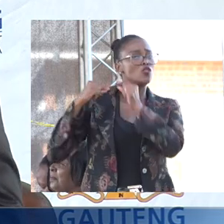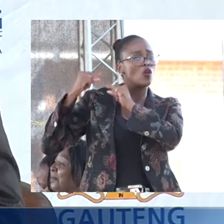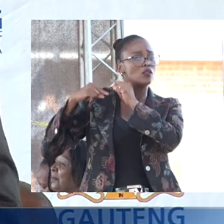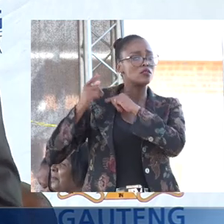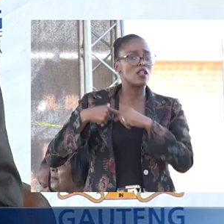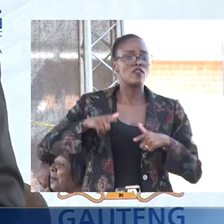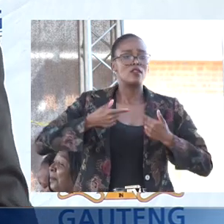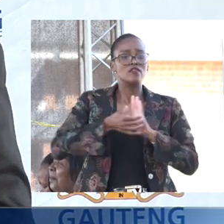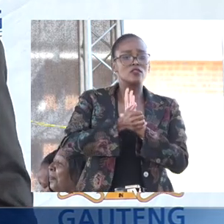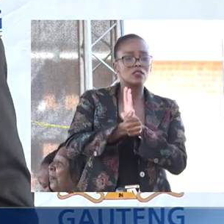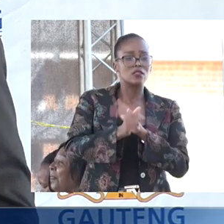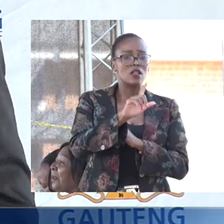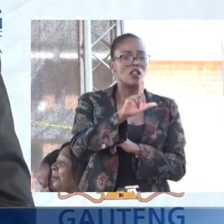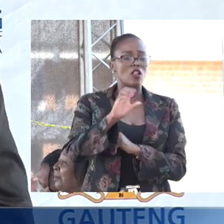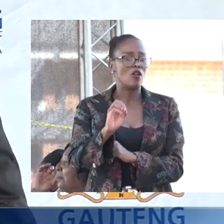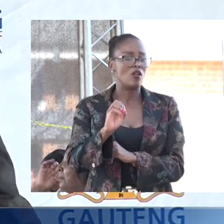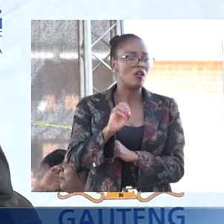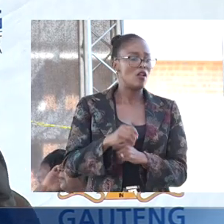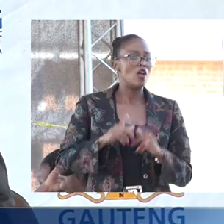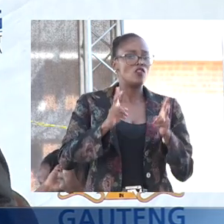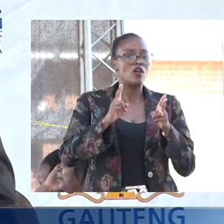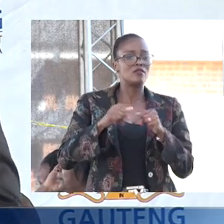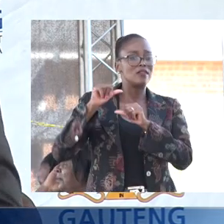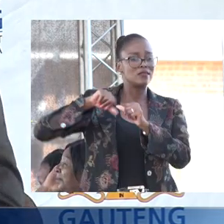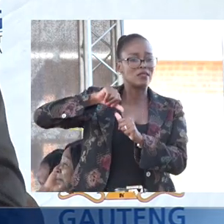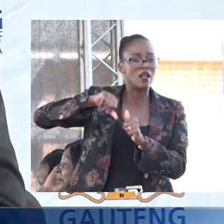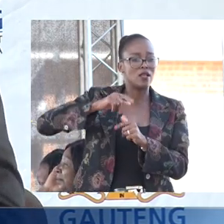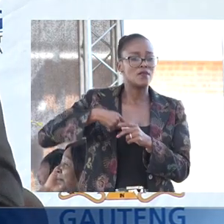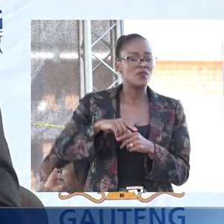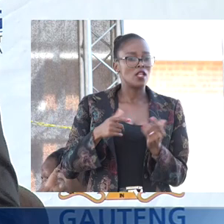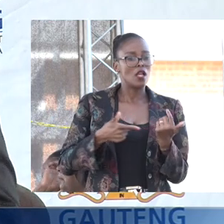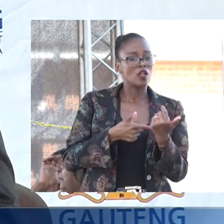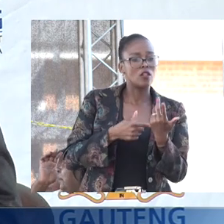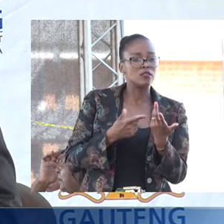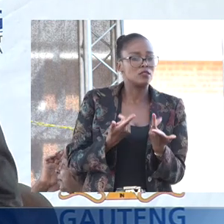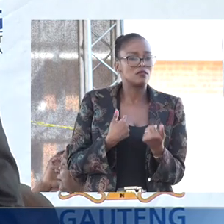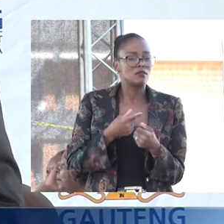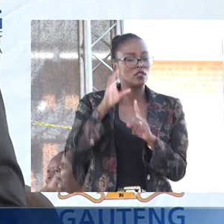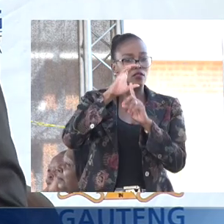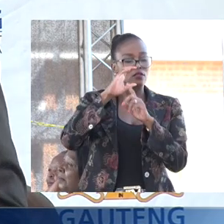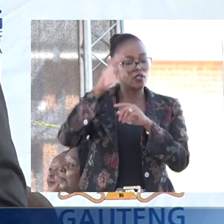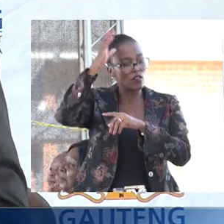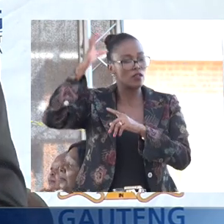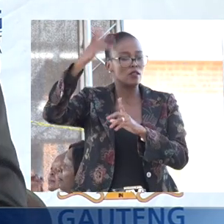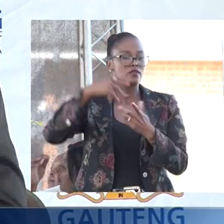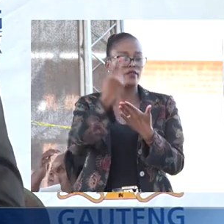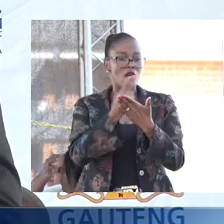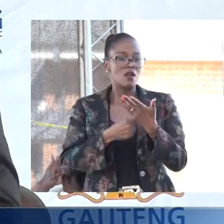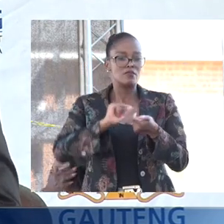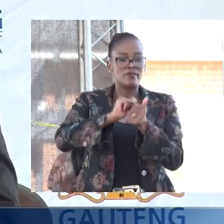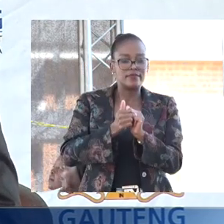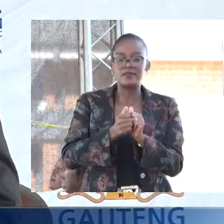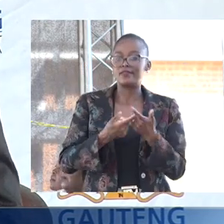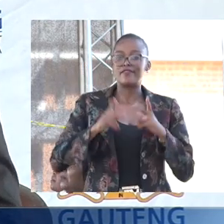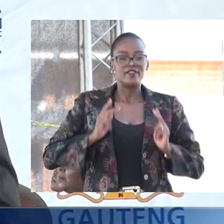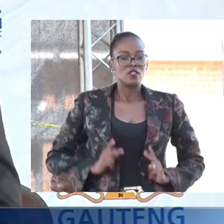skills, life orientation, natural science and technology, creative arts, EMS, physical